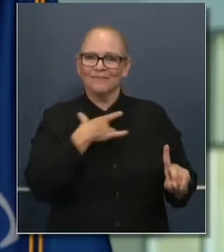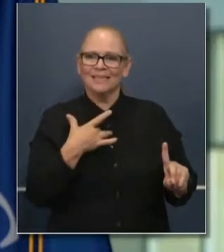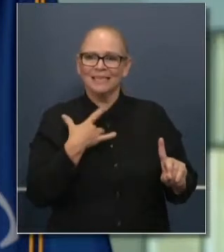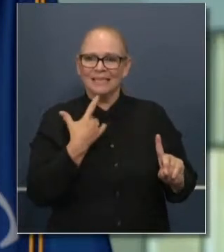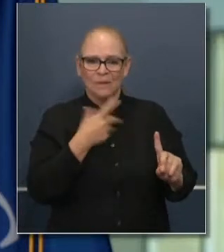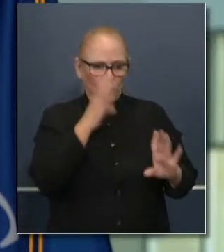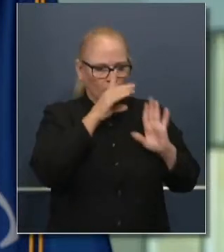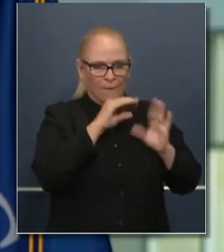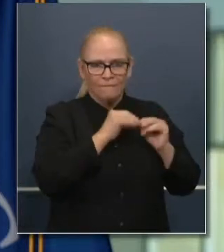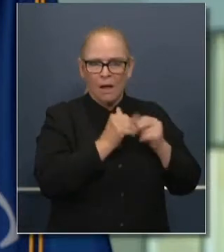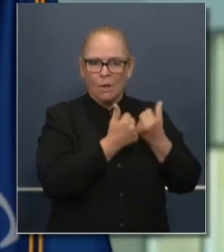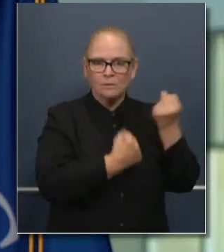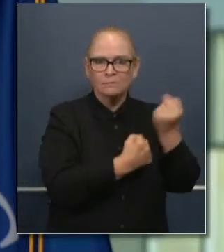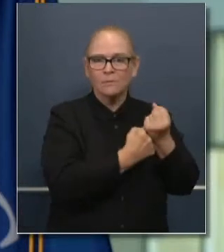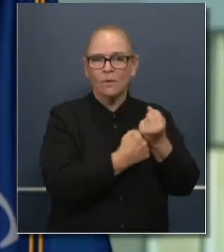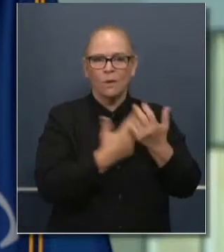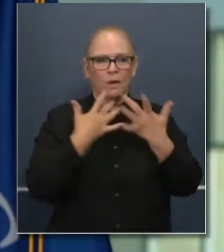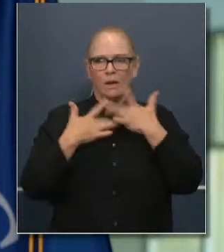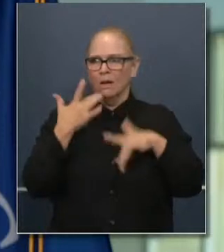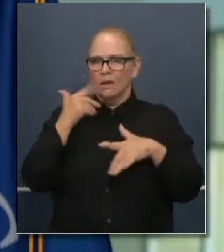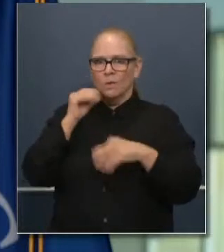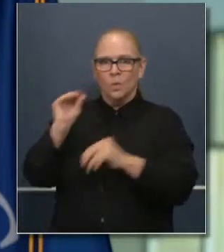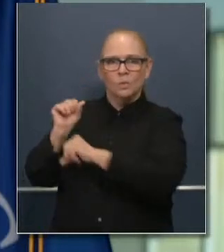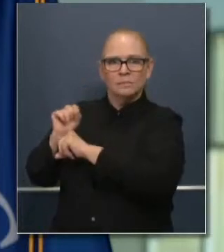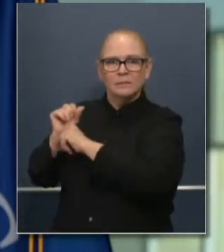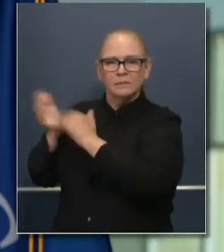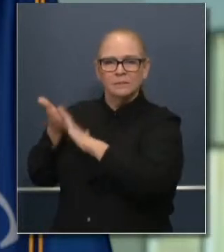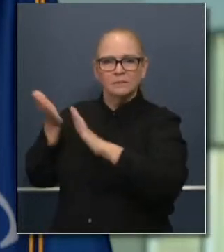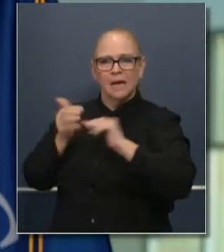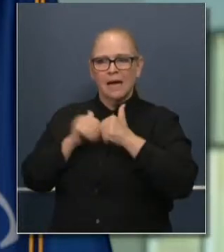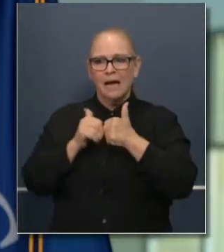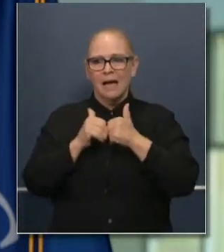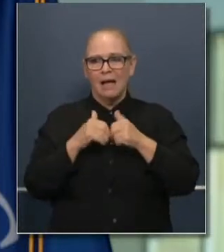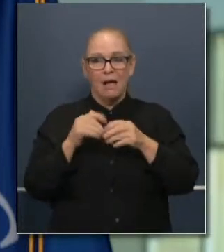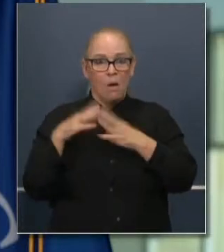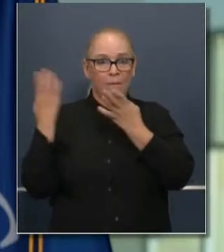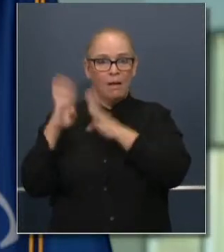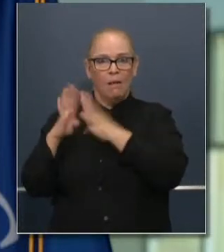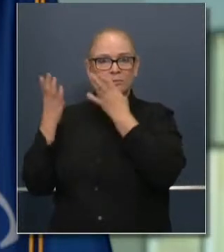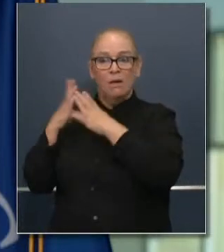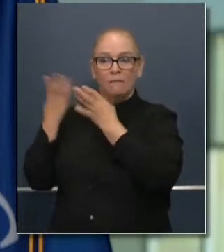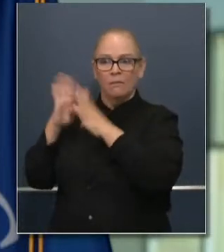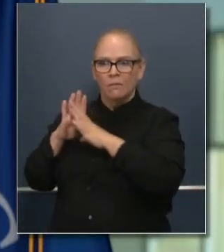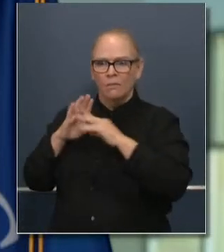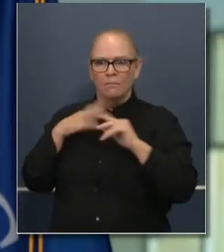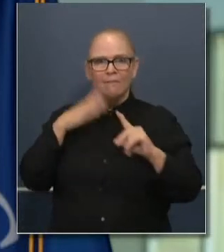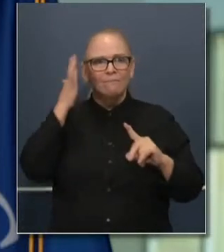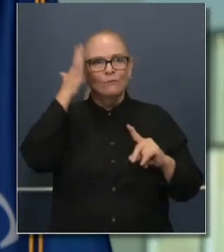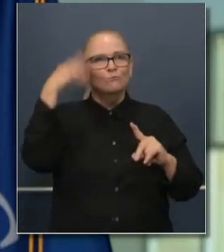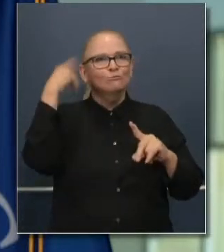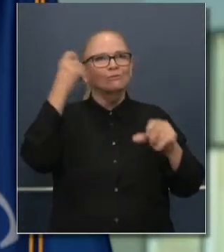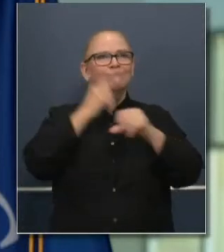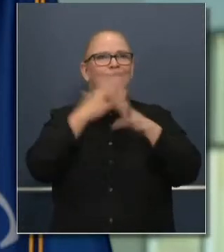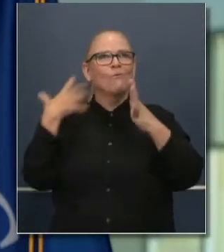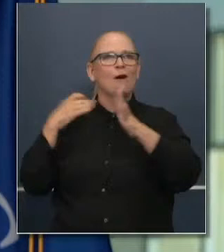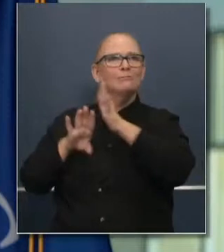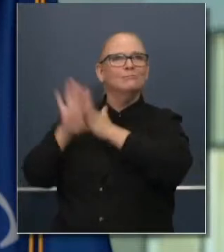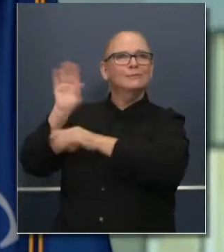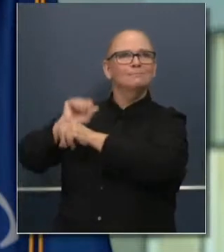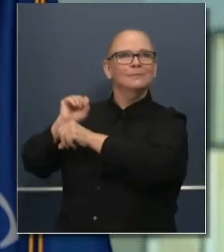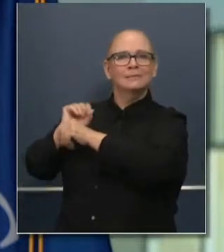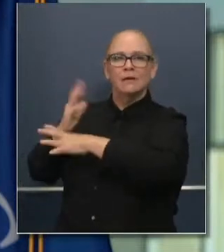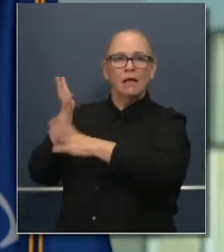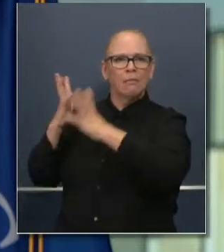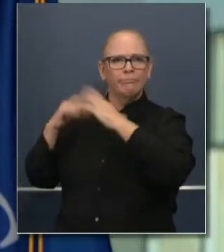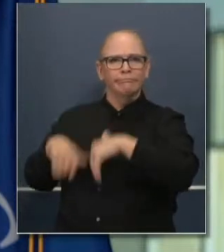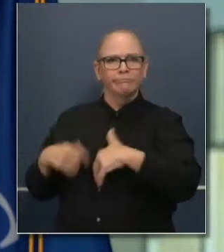that are literally on the line, and the impact it's having in terms of their dreams and their future and their health. And I can only